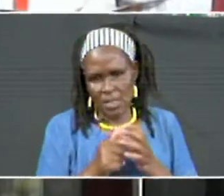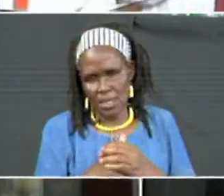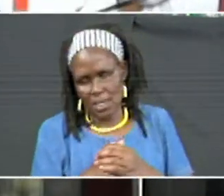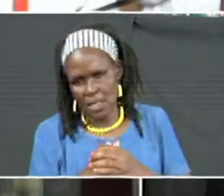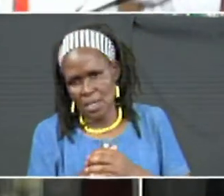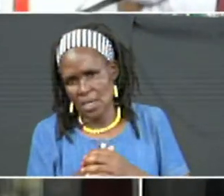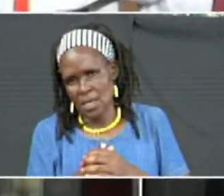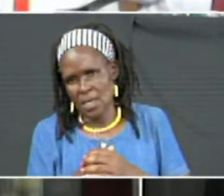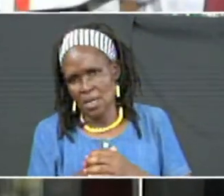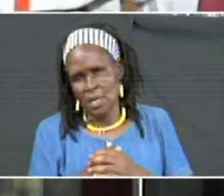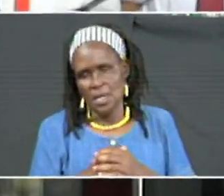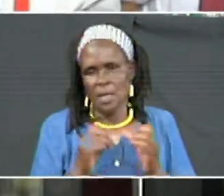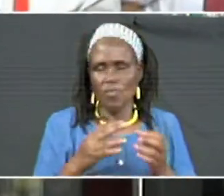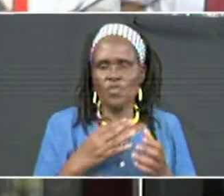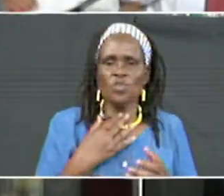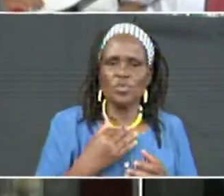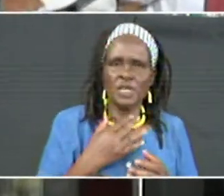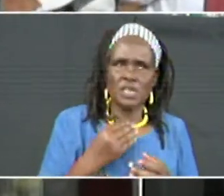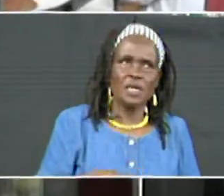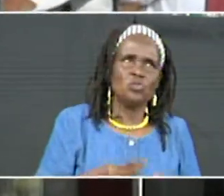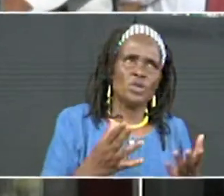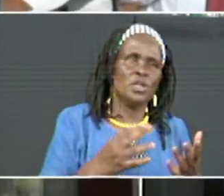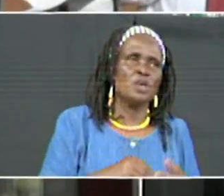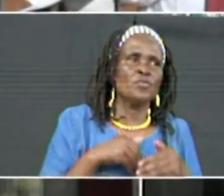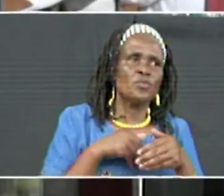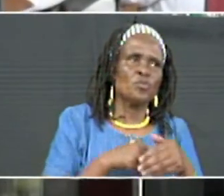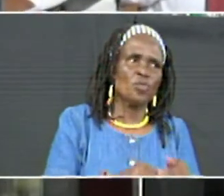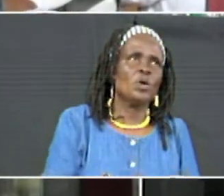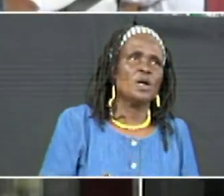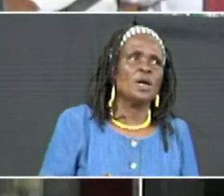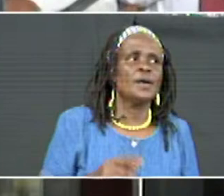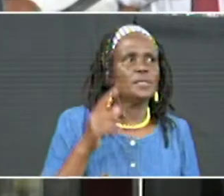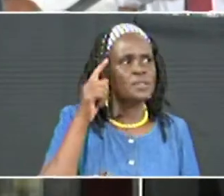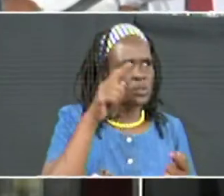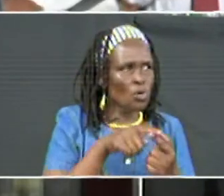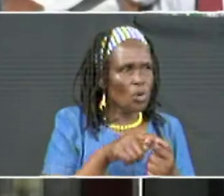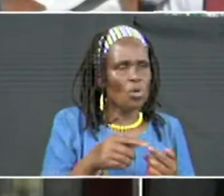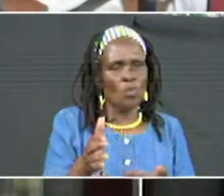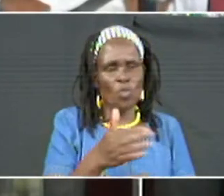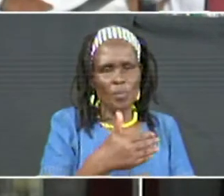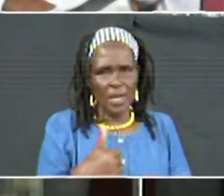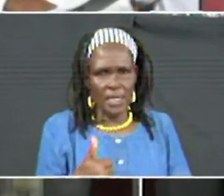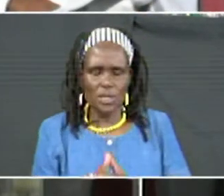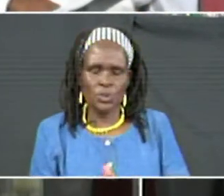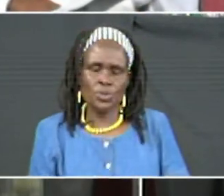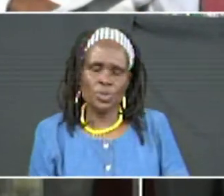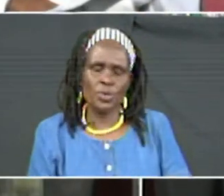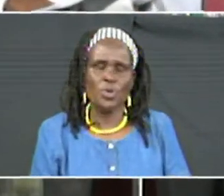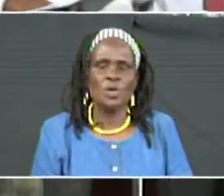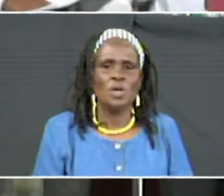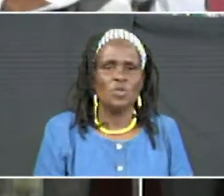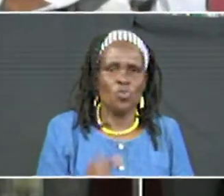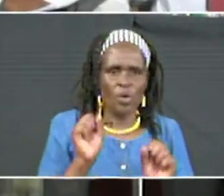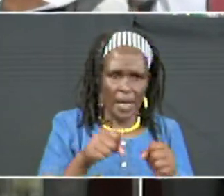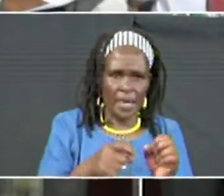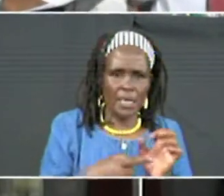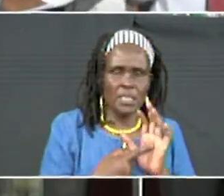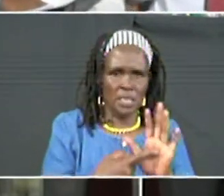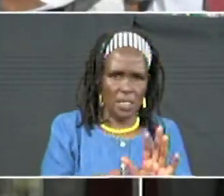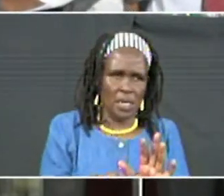desire to give towards Grow and Go resource mobilization, indicate as